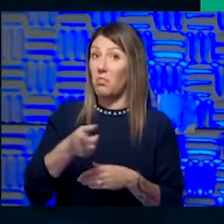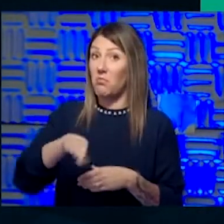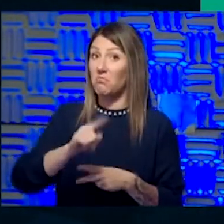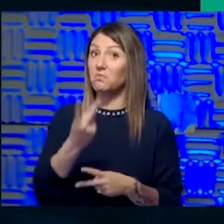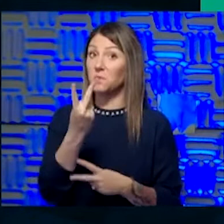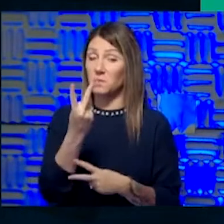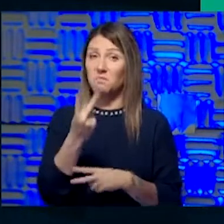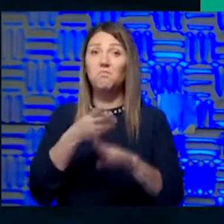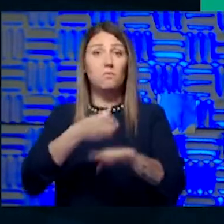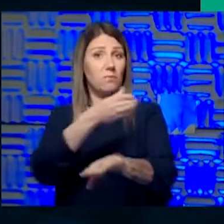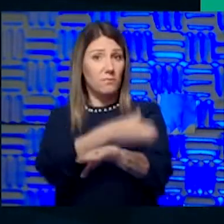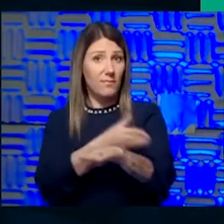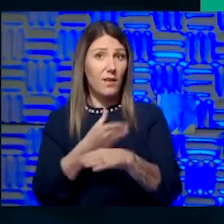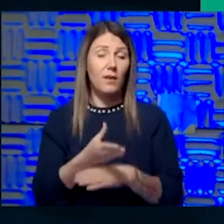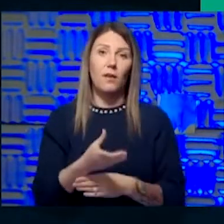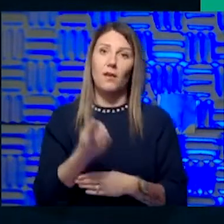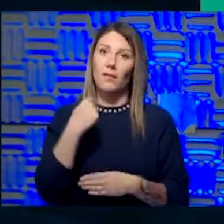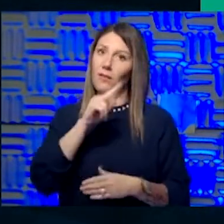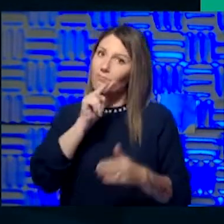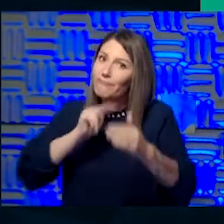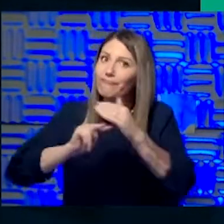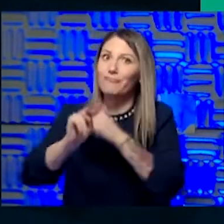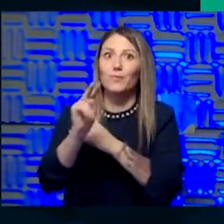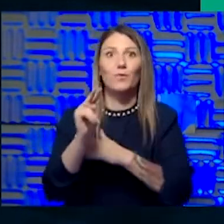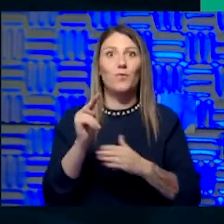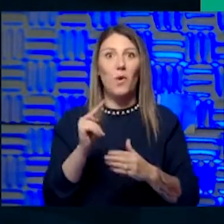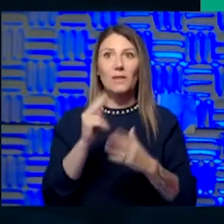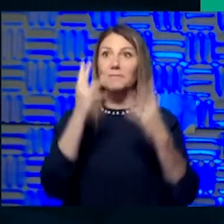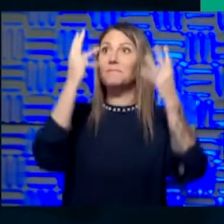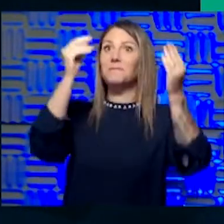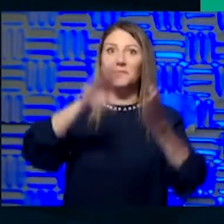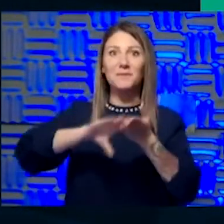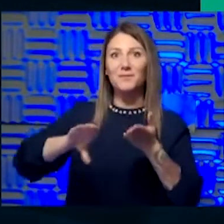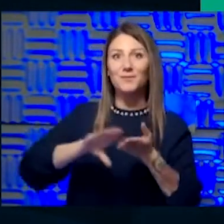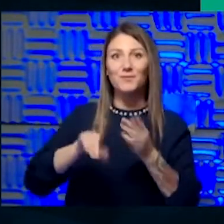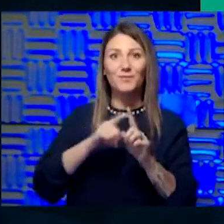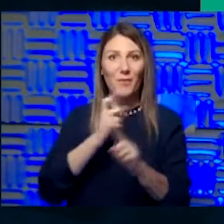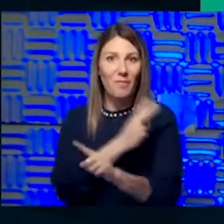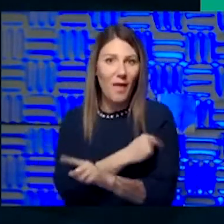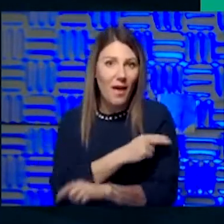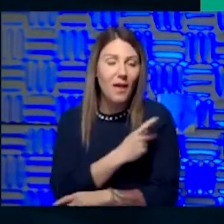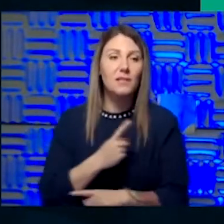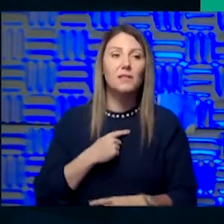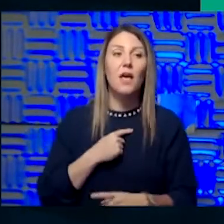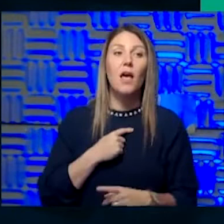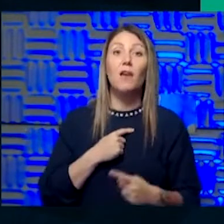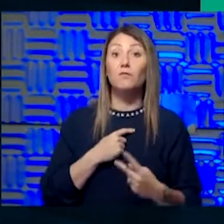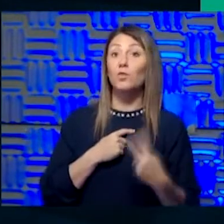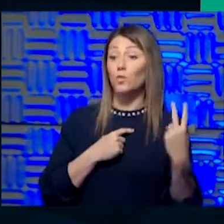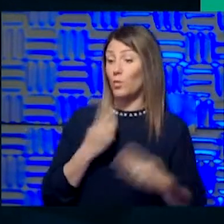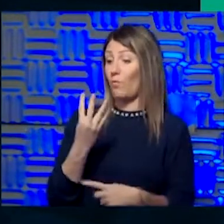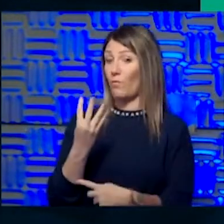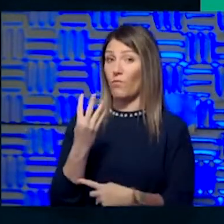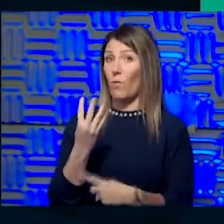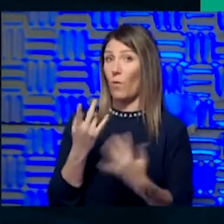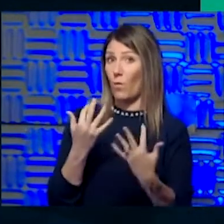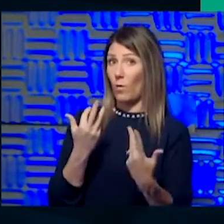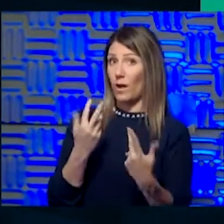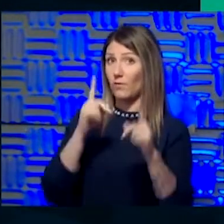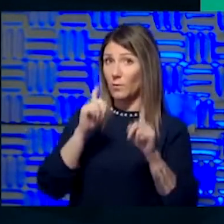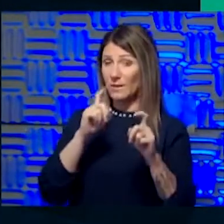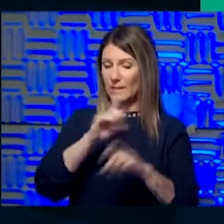and looking forward to getting out of the hospital. And we have 4 that we are waiting on the test results from